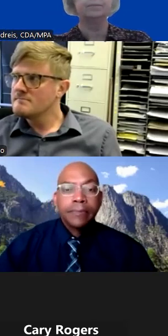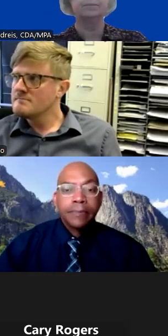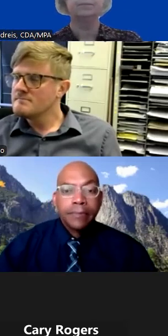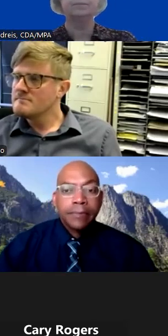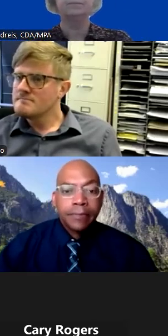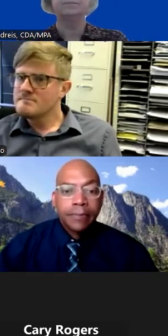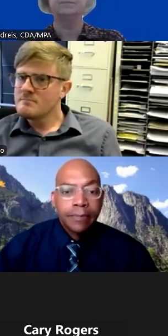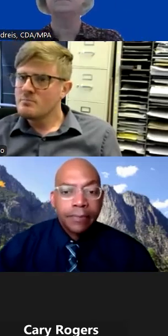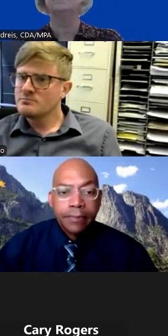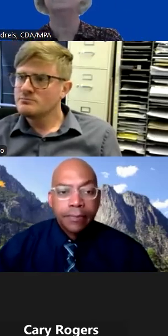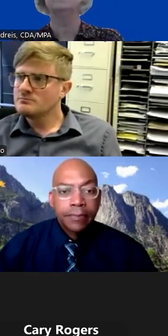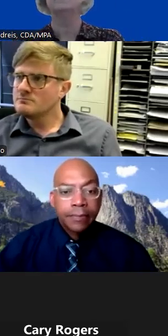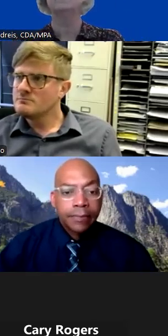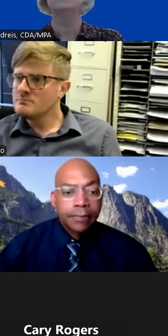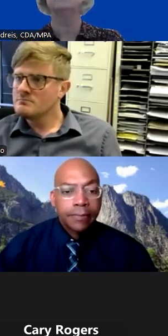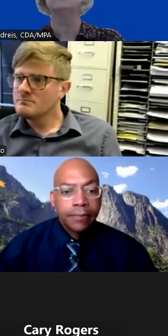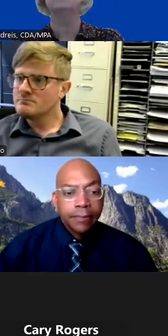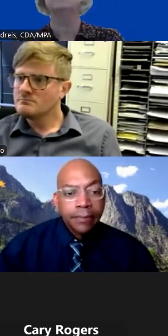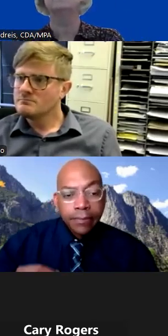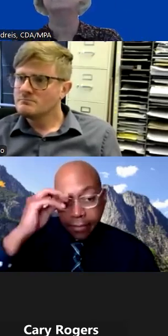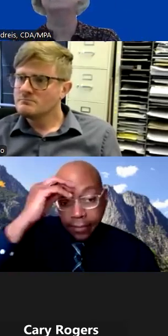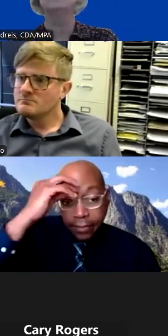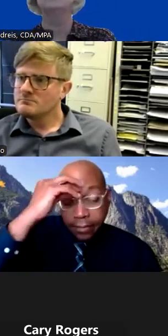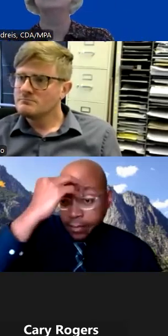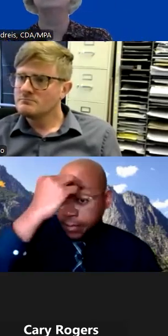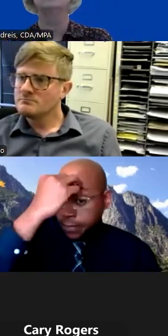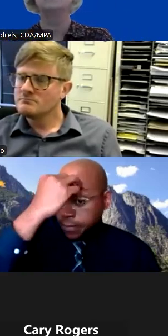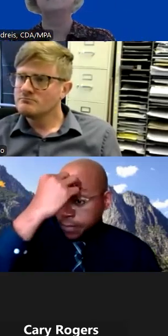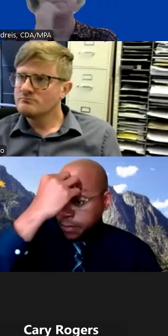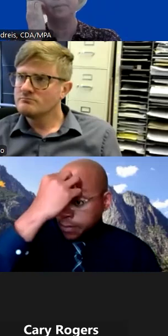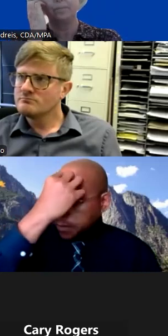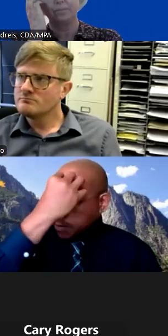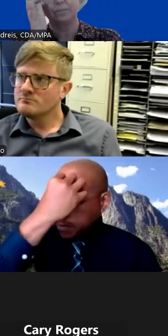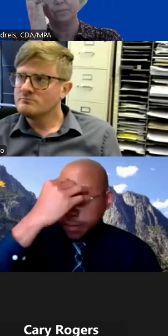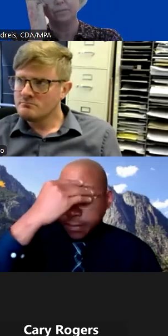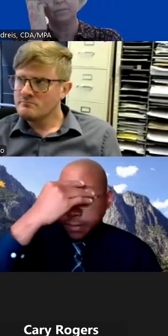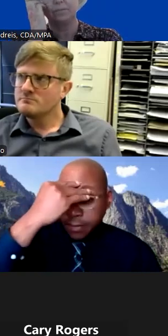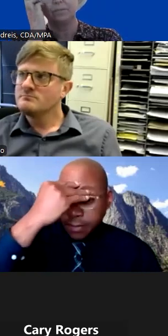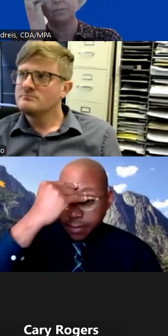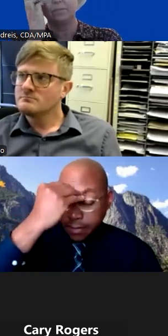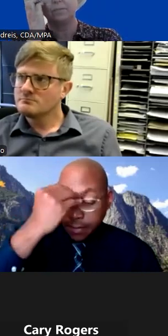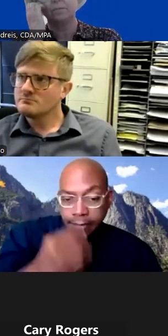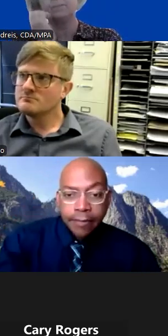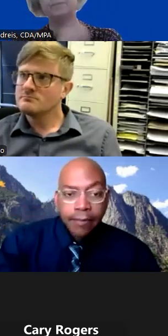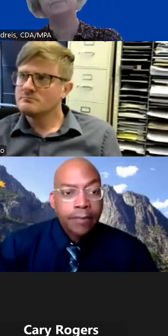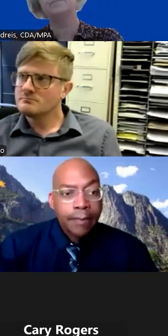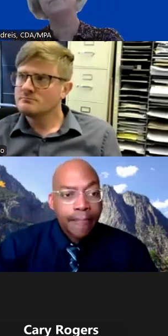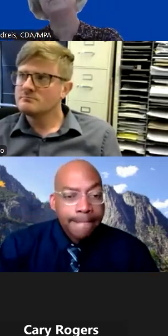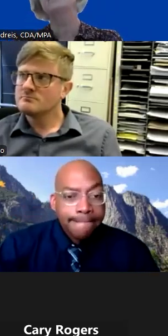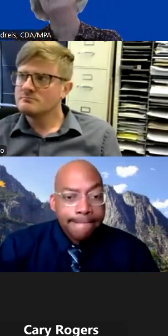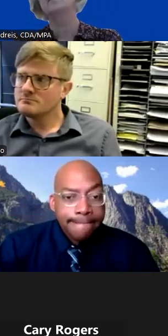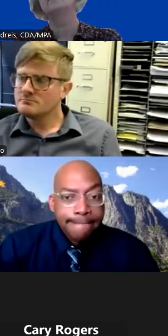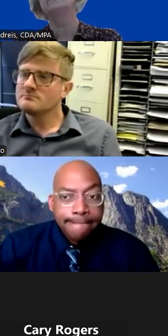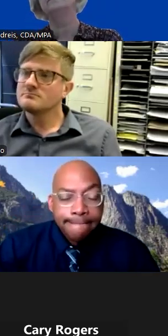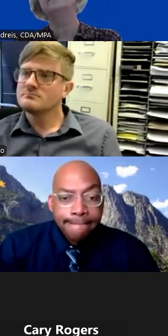trying to find the right level of care. So thinking of how California's licensure fits into that